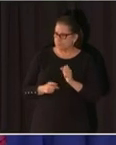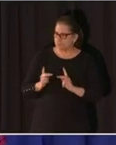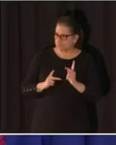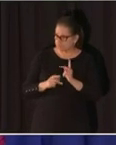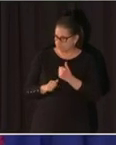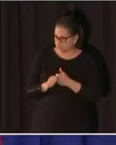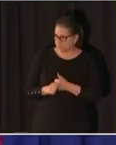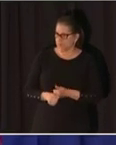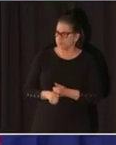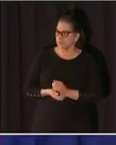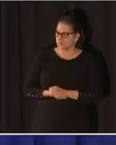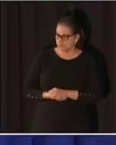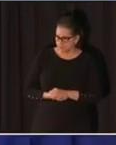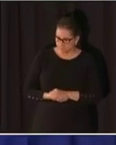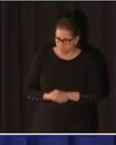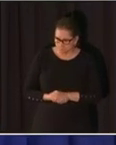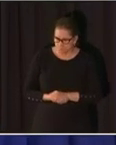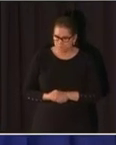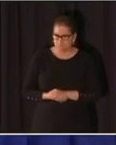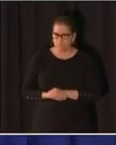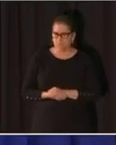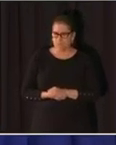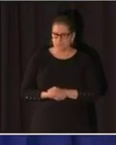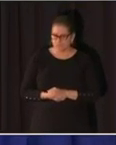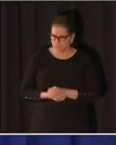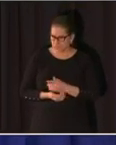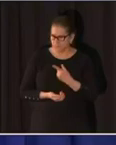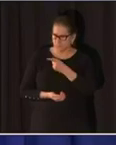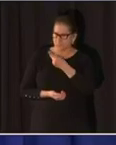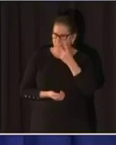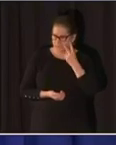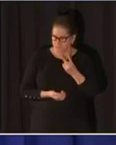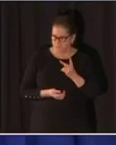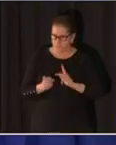That is my personal observation. That's the